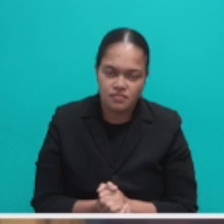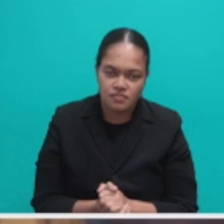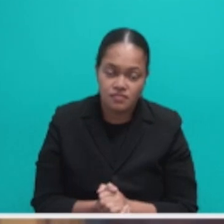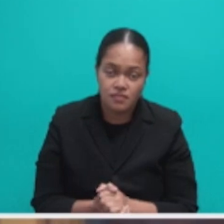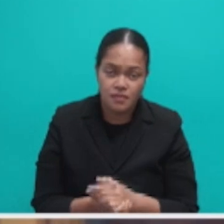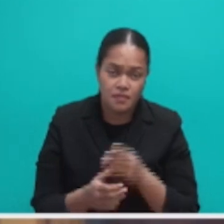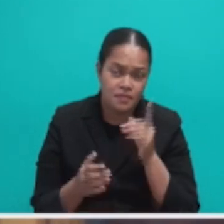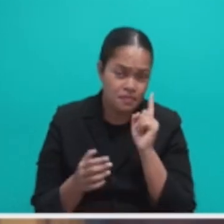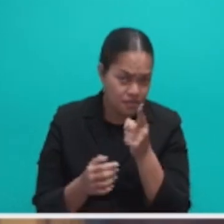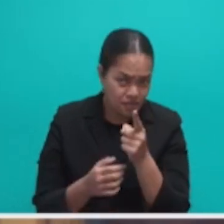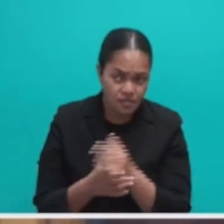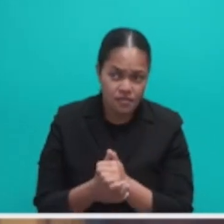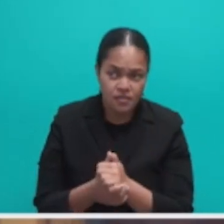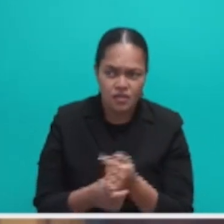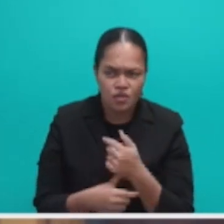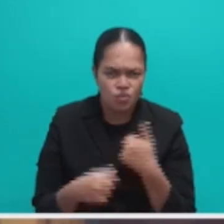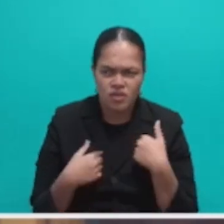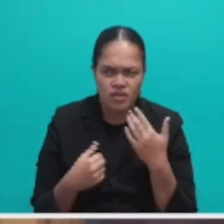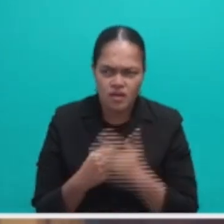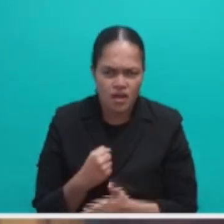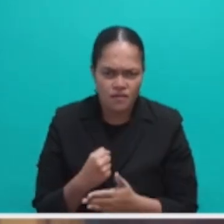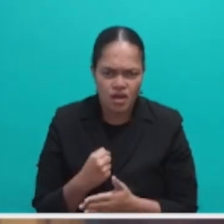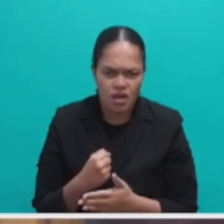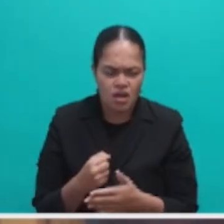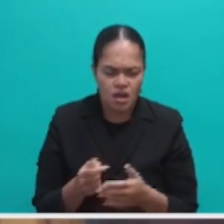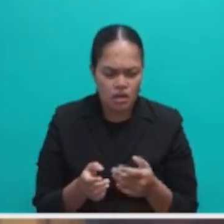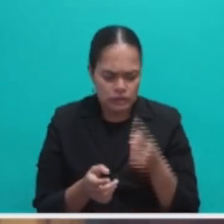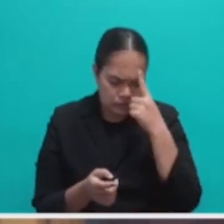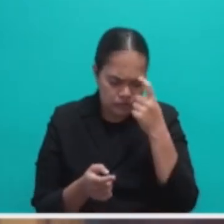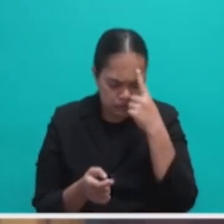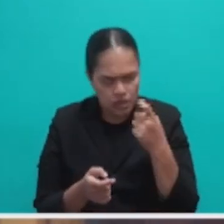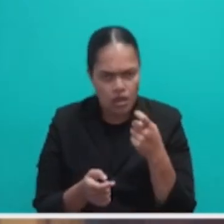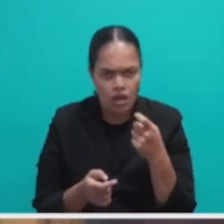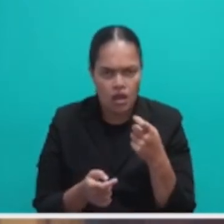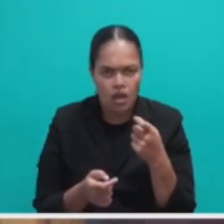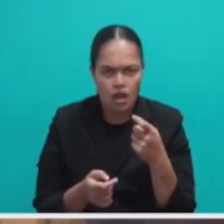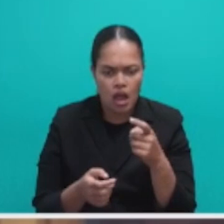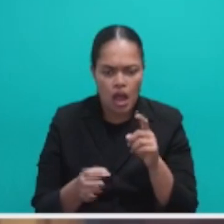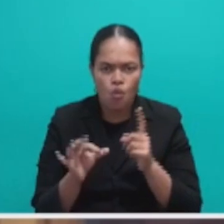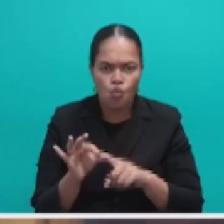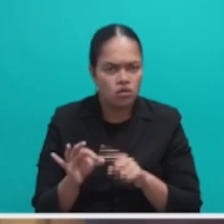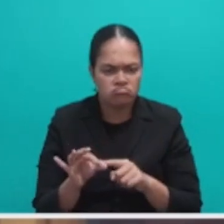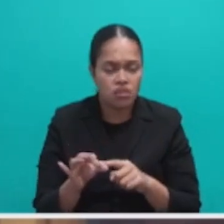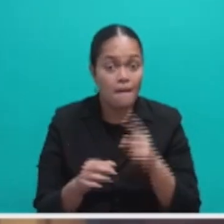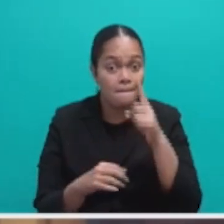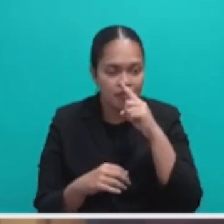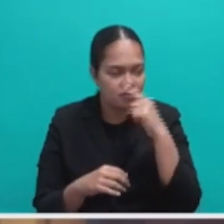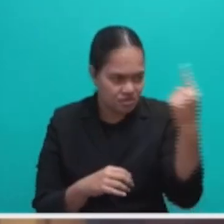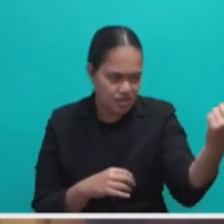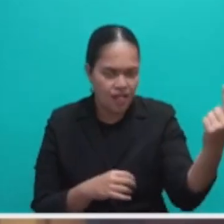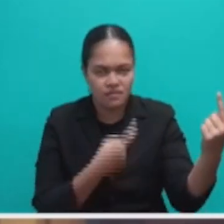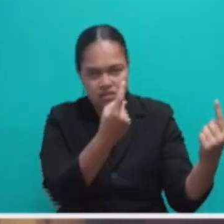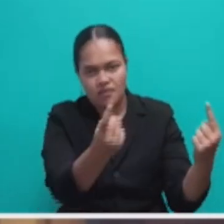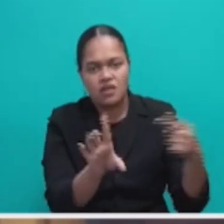the way, we did not cook up those questions on this side. It came from the people, obviously those that saw and